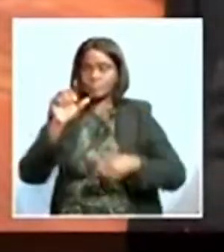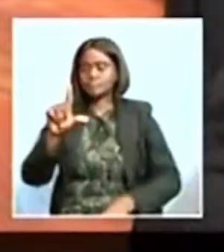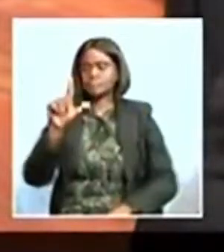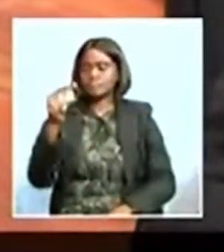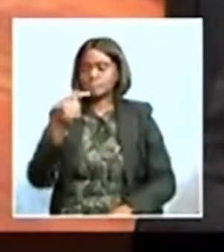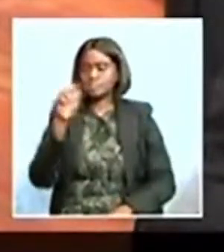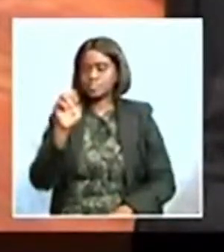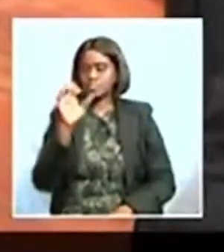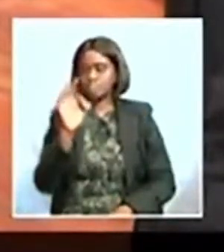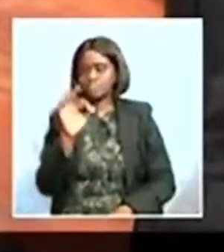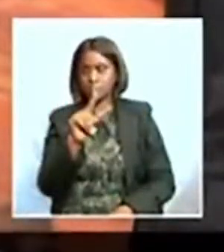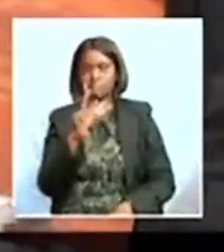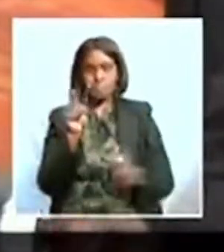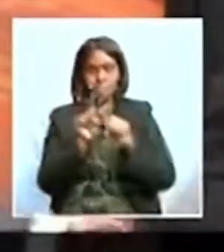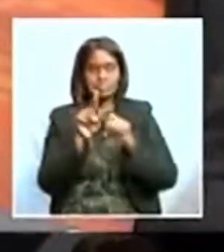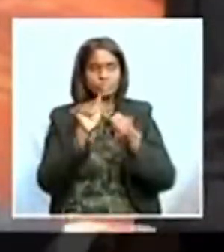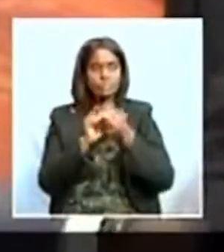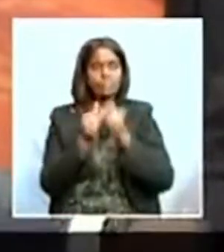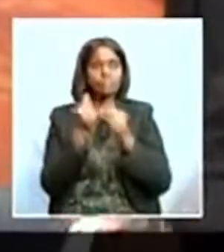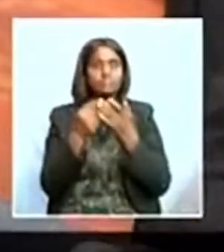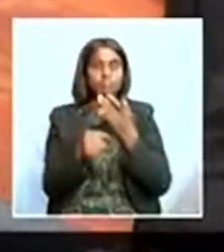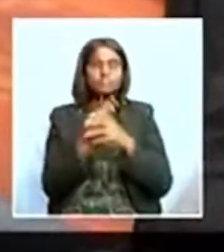Fund, cause of query,